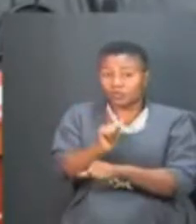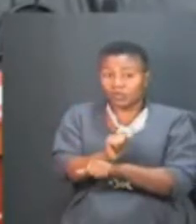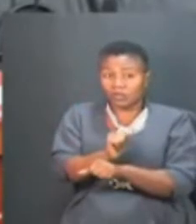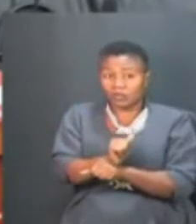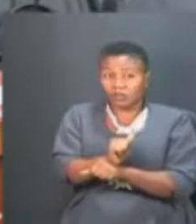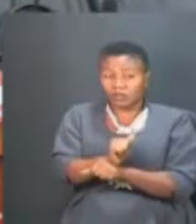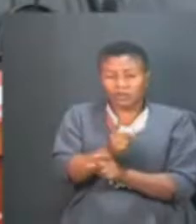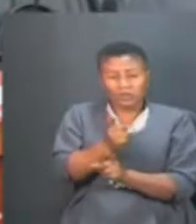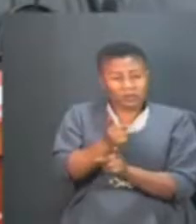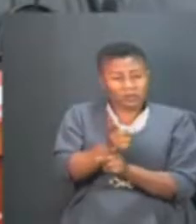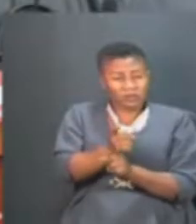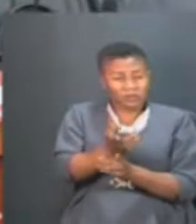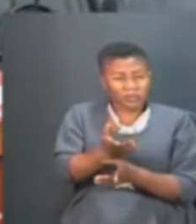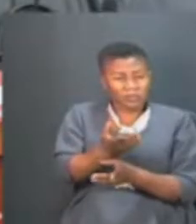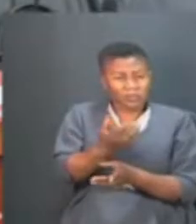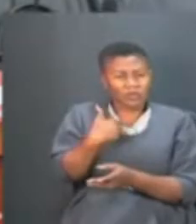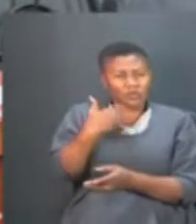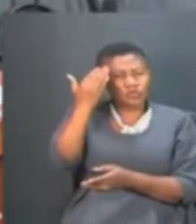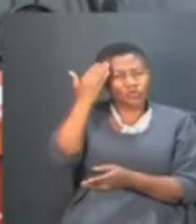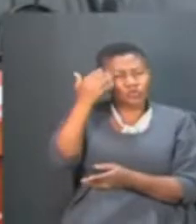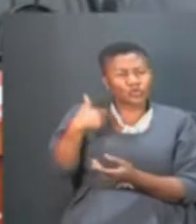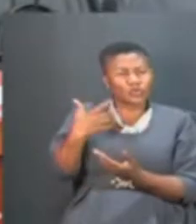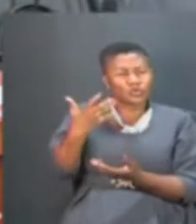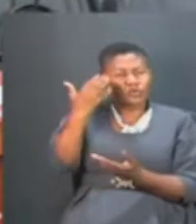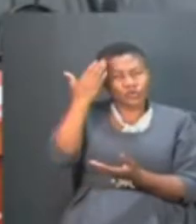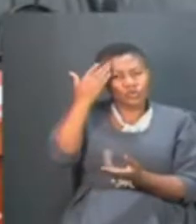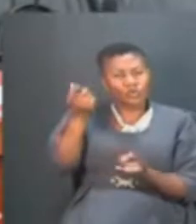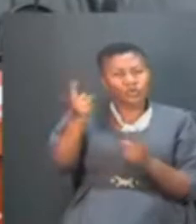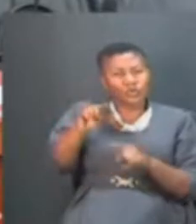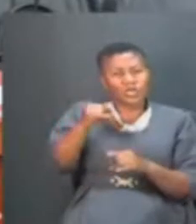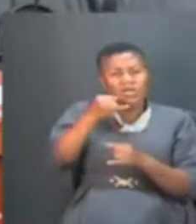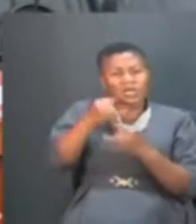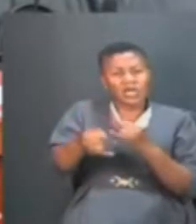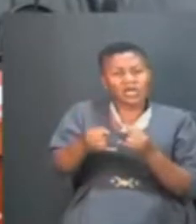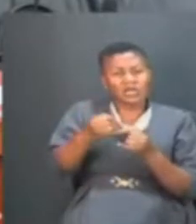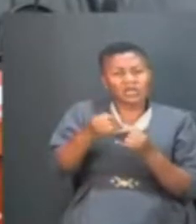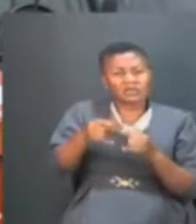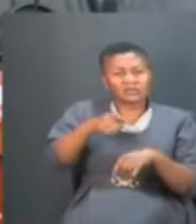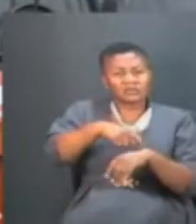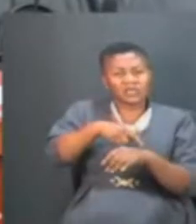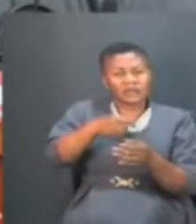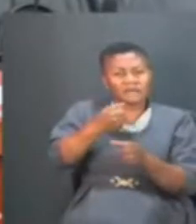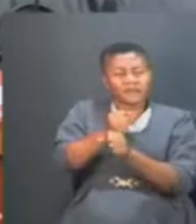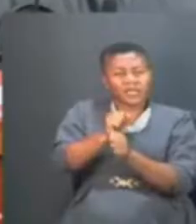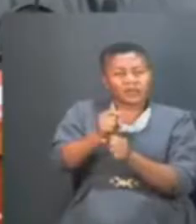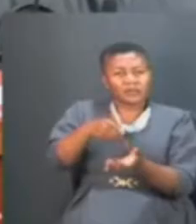I would like to know when the last payment was made and how much remains outstanding.